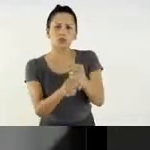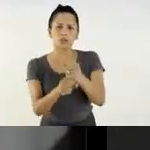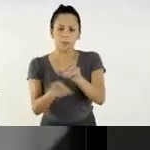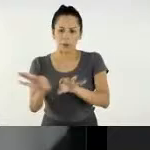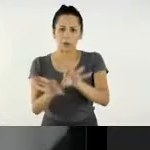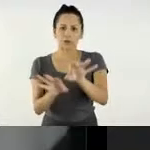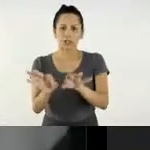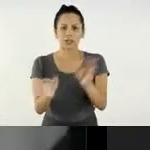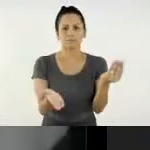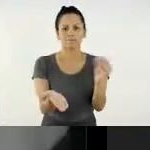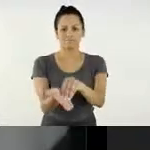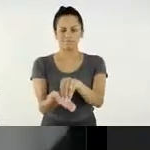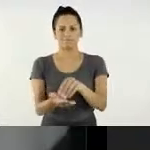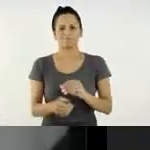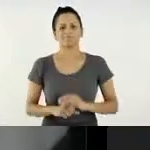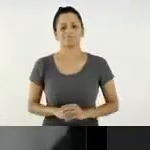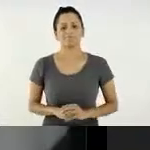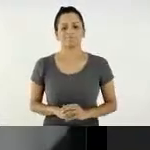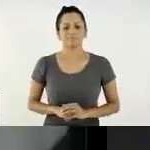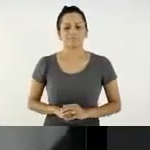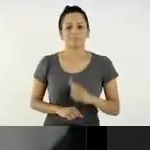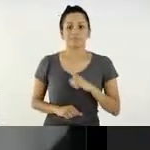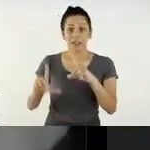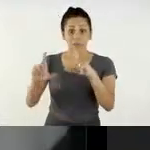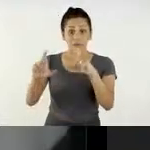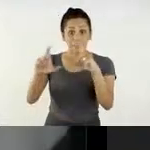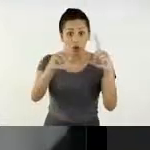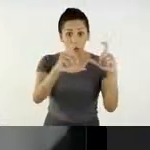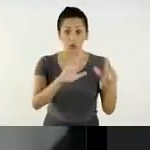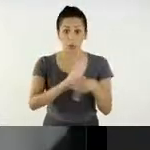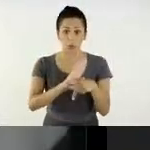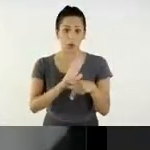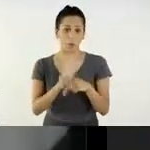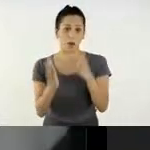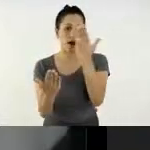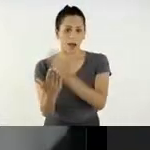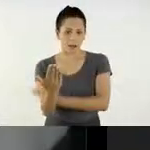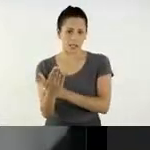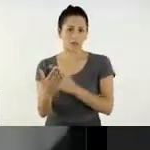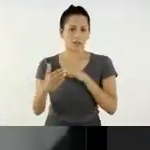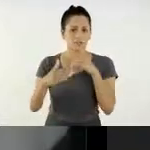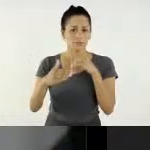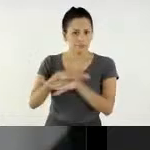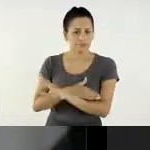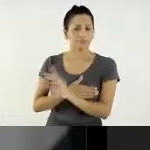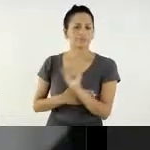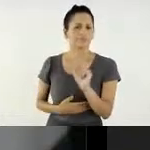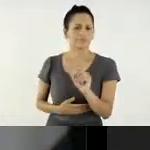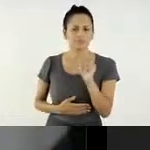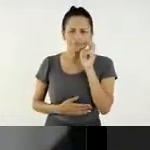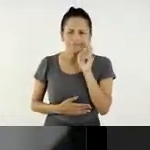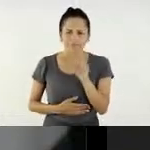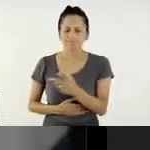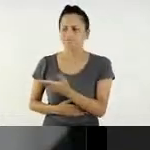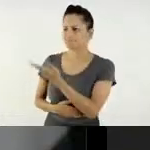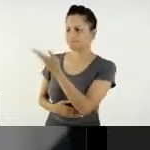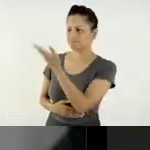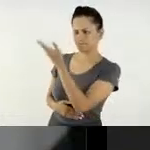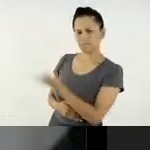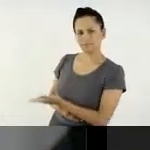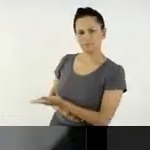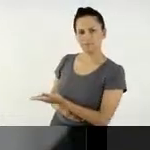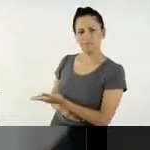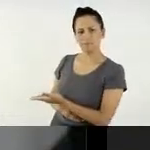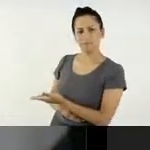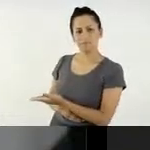The archival images that you've been looking at are by Ruth and Jean Mountain Grove, T. Corinne, Honey Lee Cottrell,